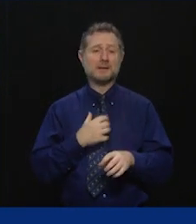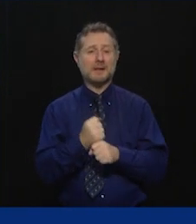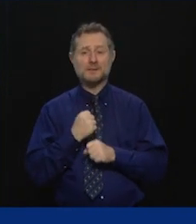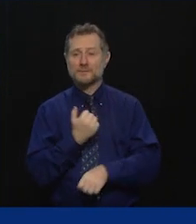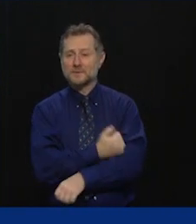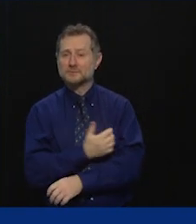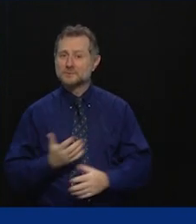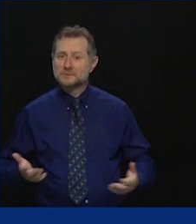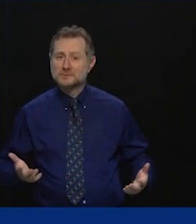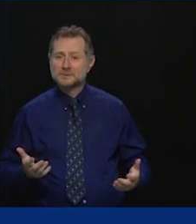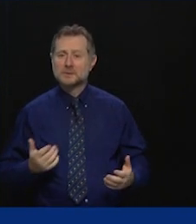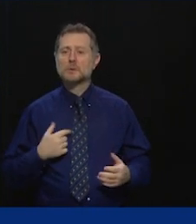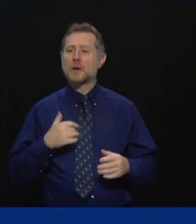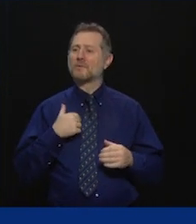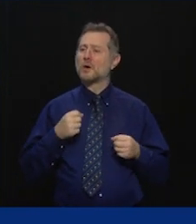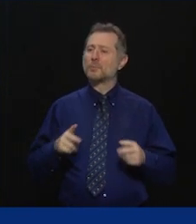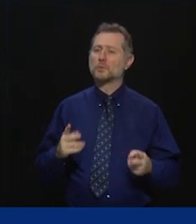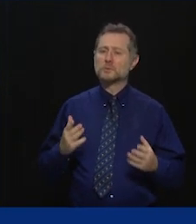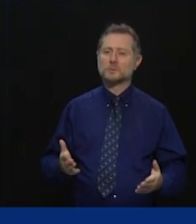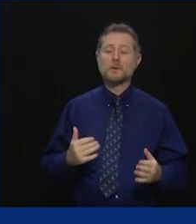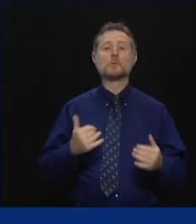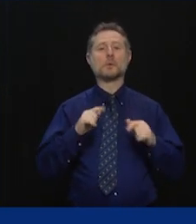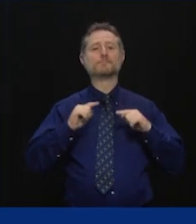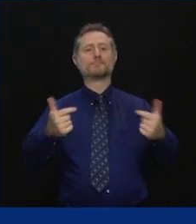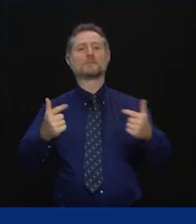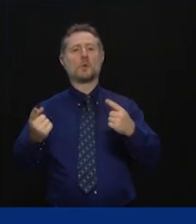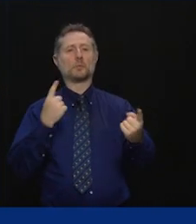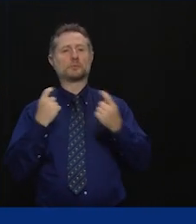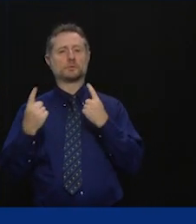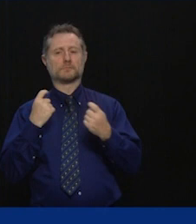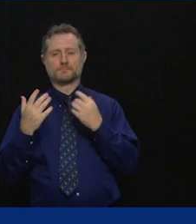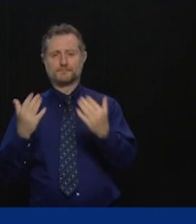of Zoom questions, then go to our in-person.